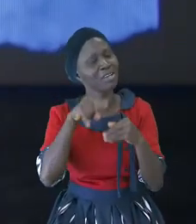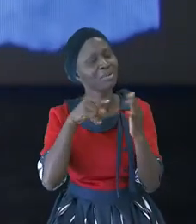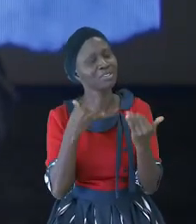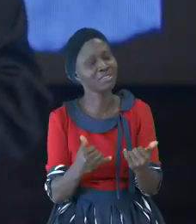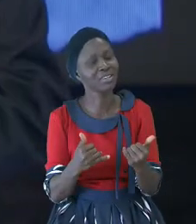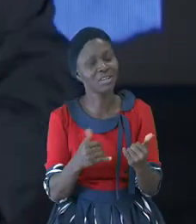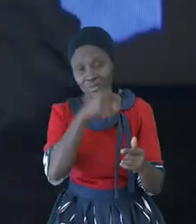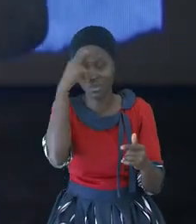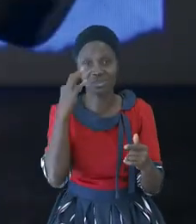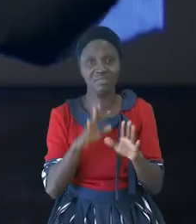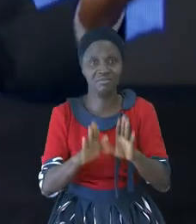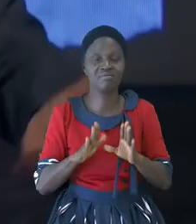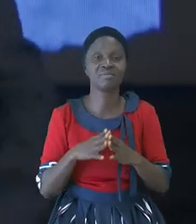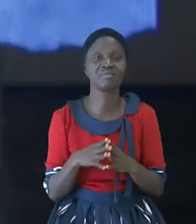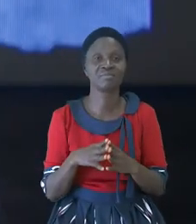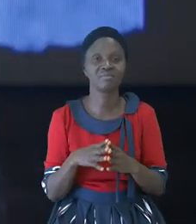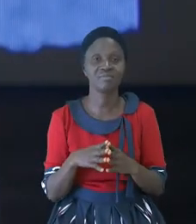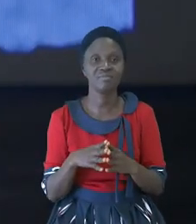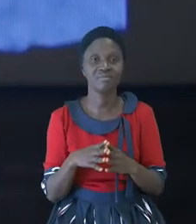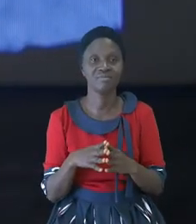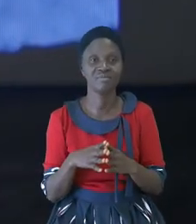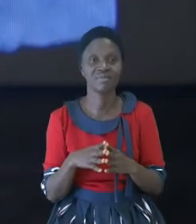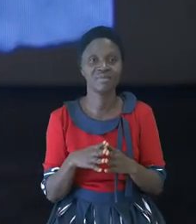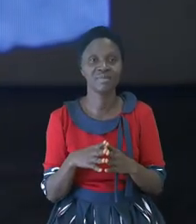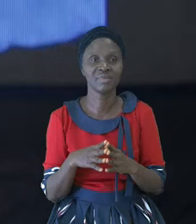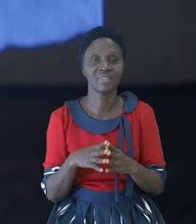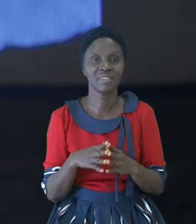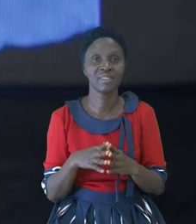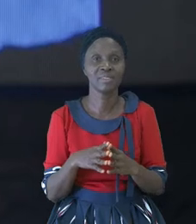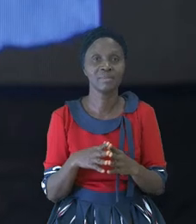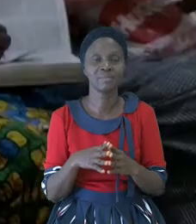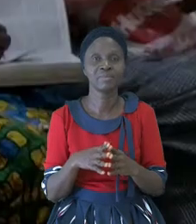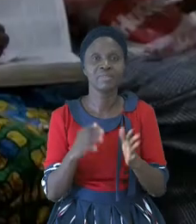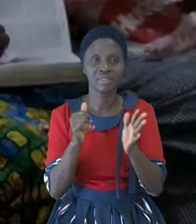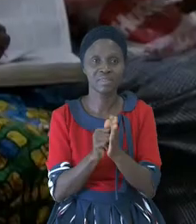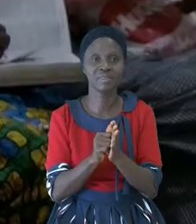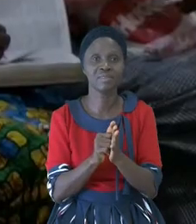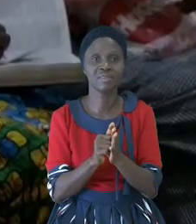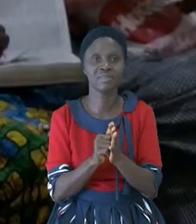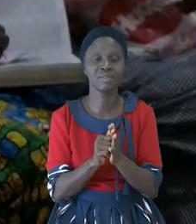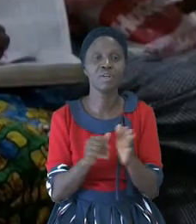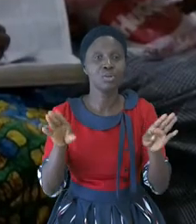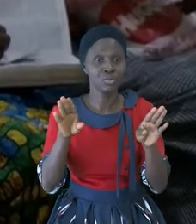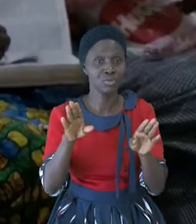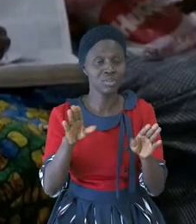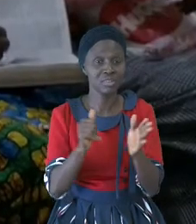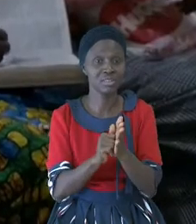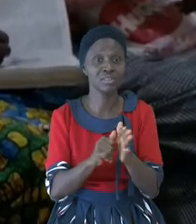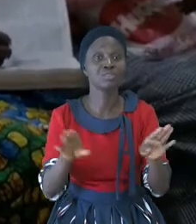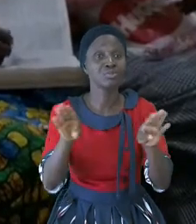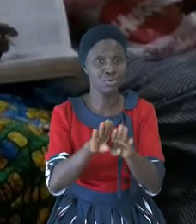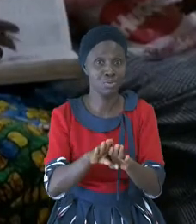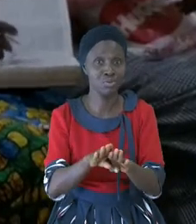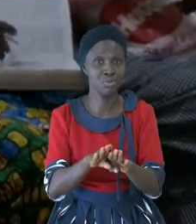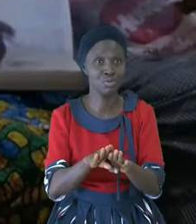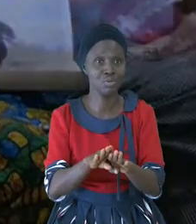138, verse 7, and just say these words that becomes your prayer. Though I walk